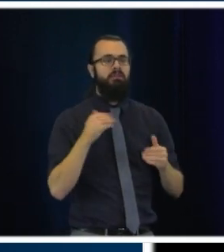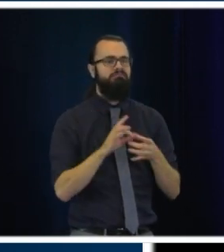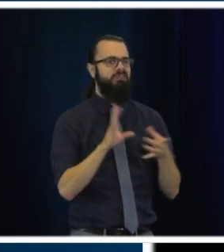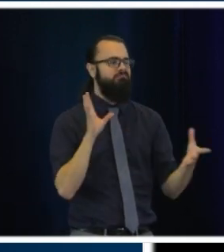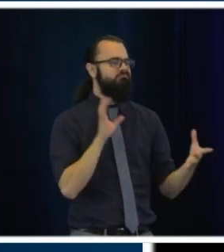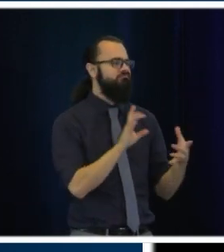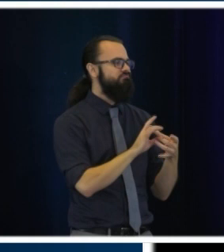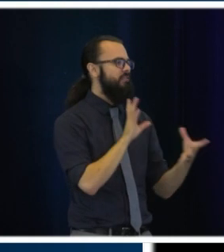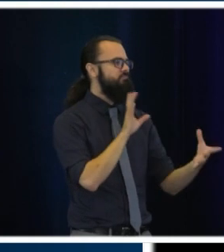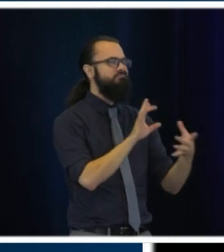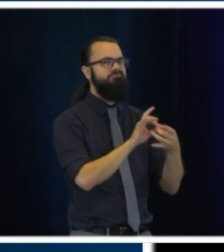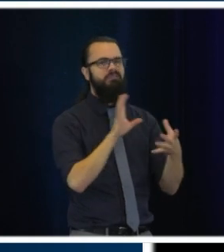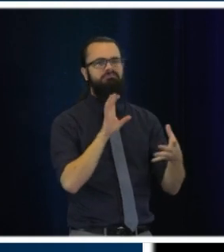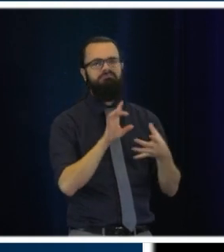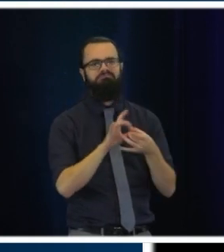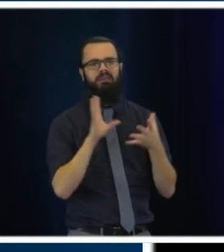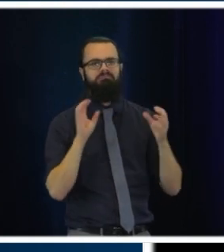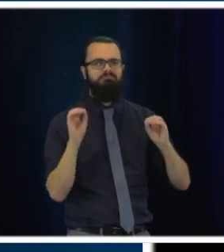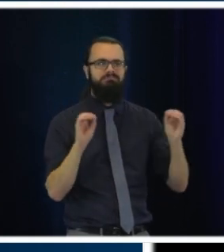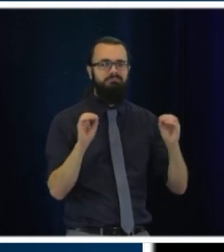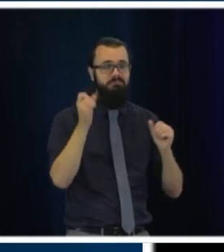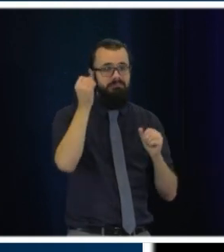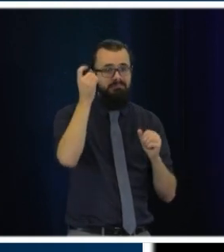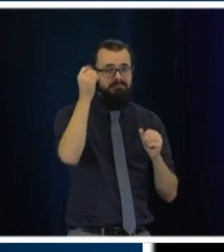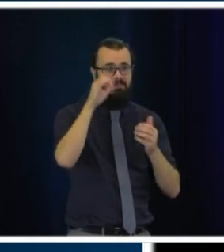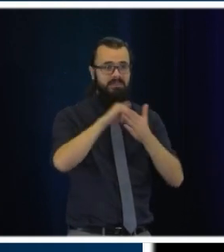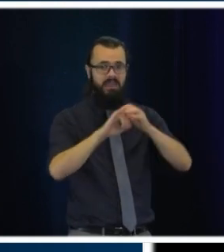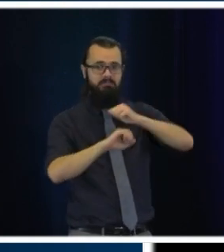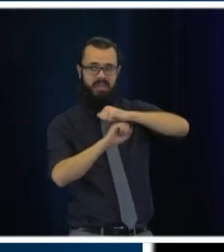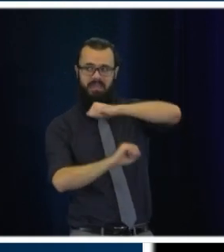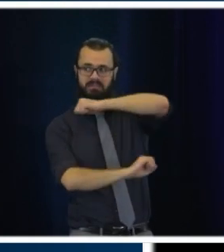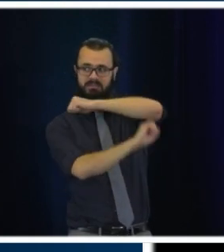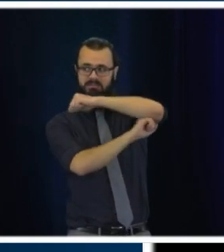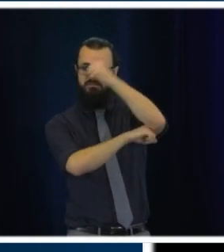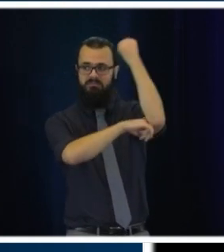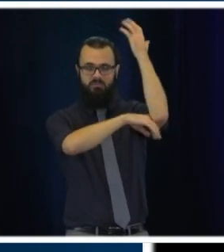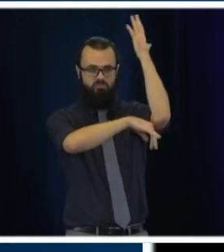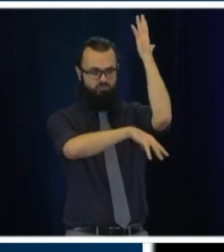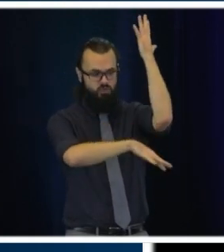as a result of that base, those roots being so